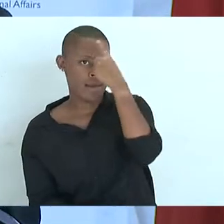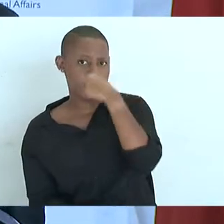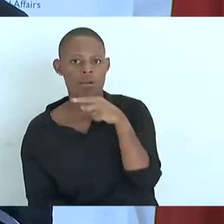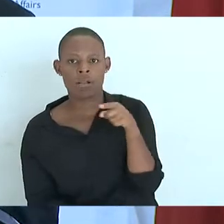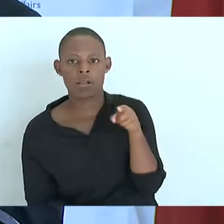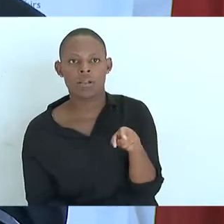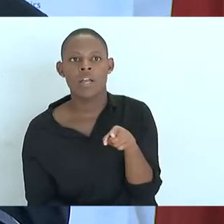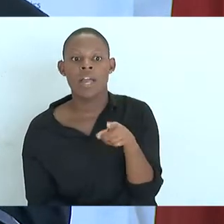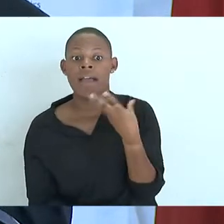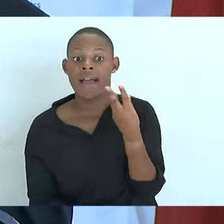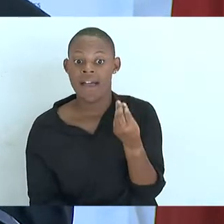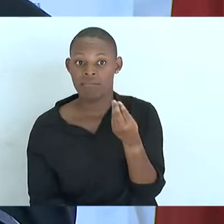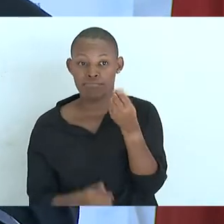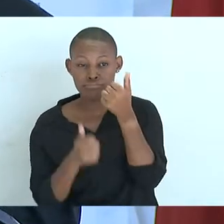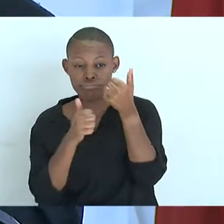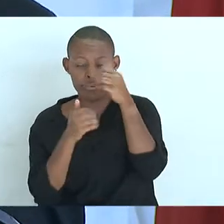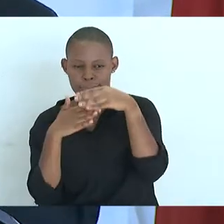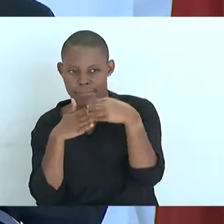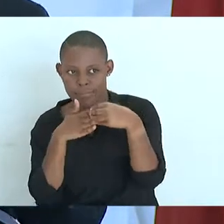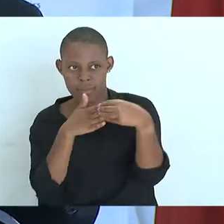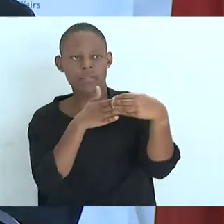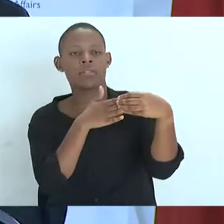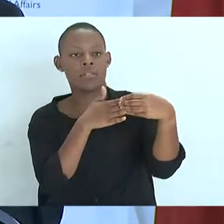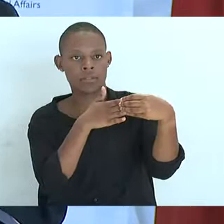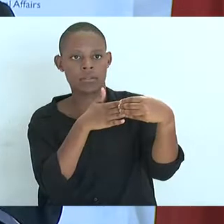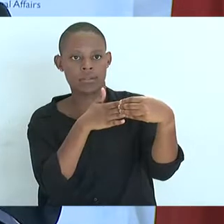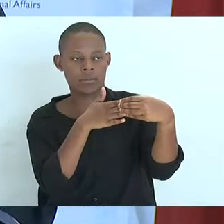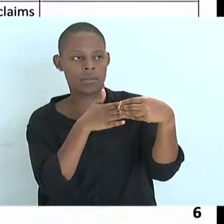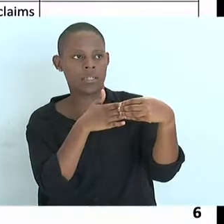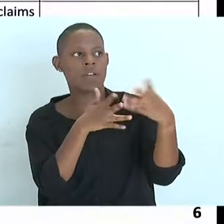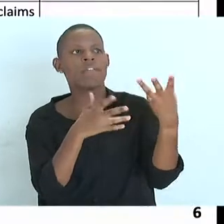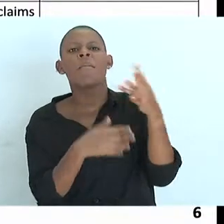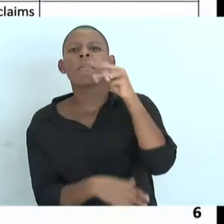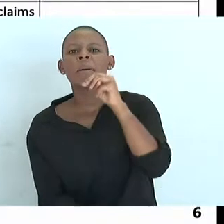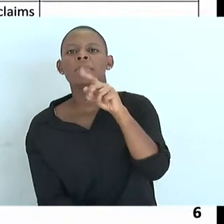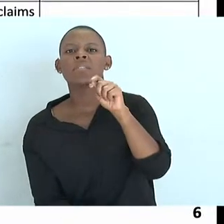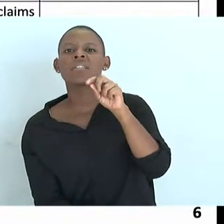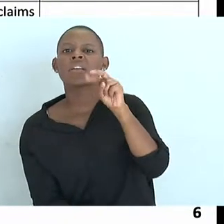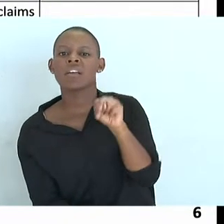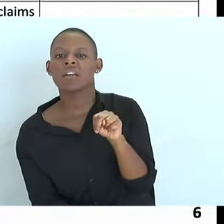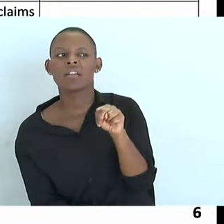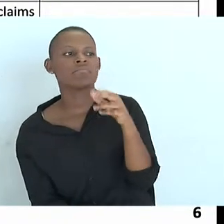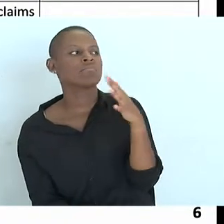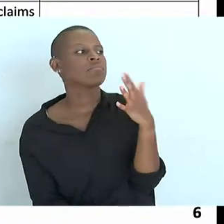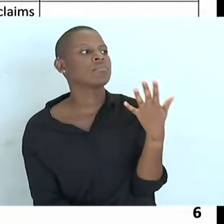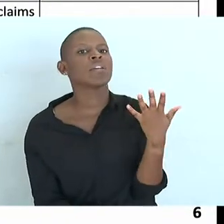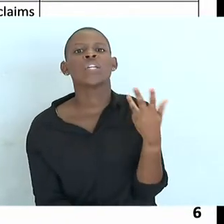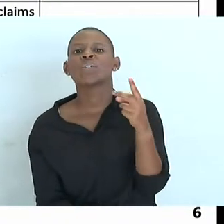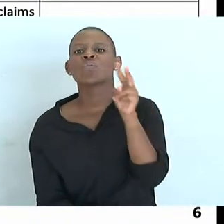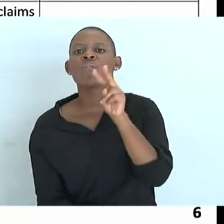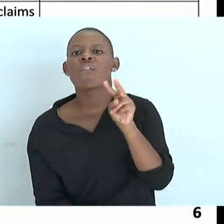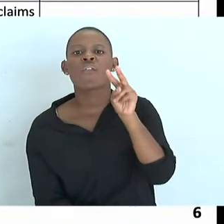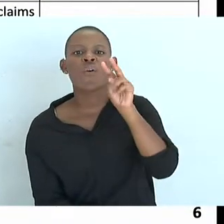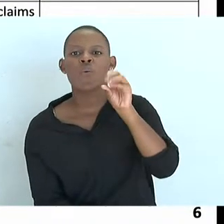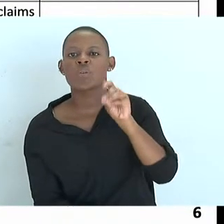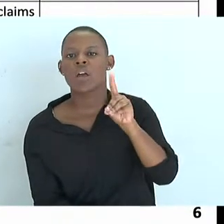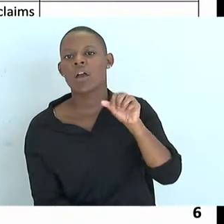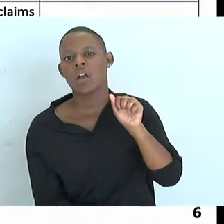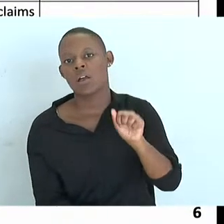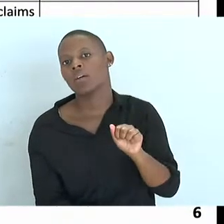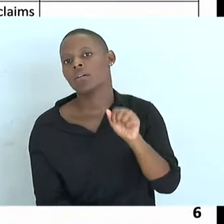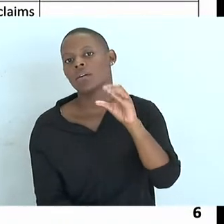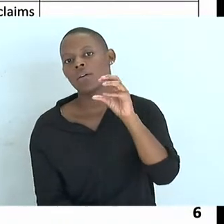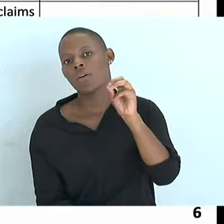leading technology players, from the MTNs to the Vodacoms and